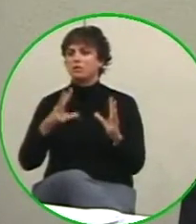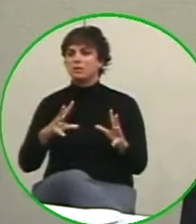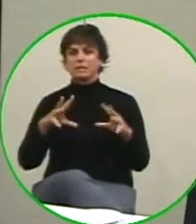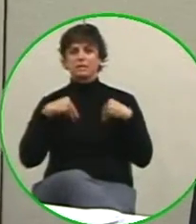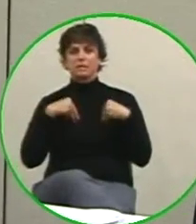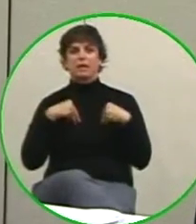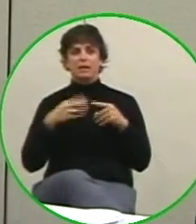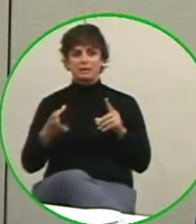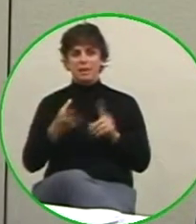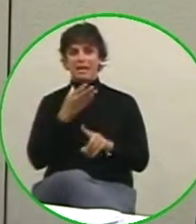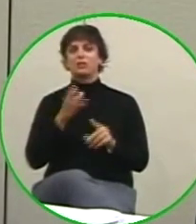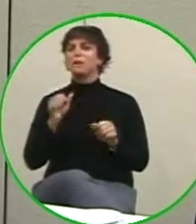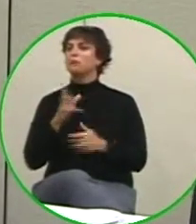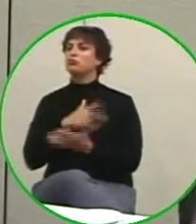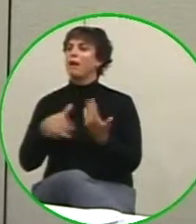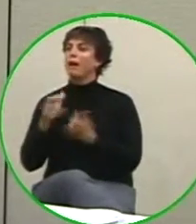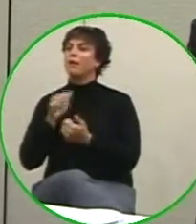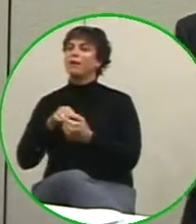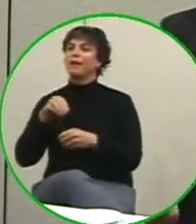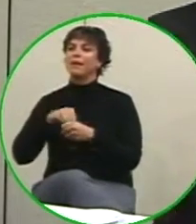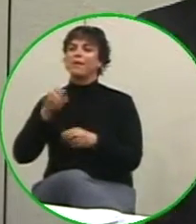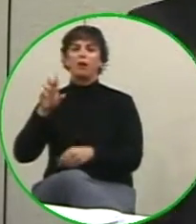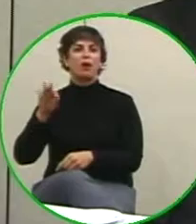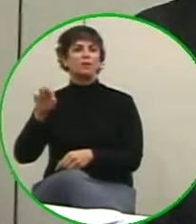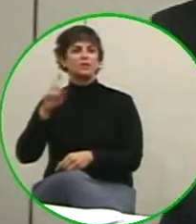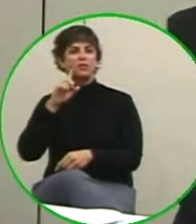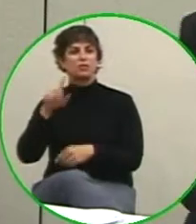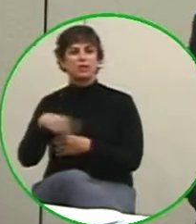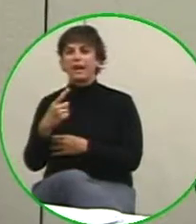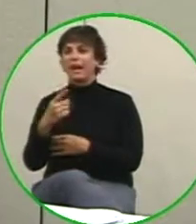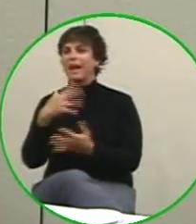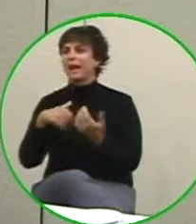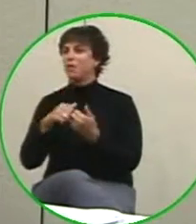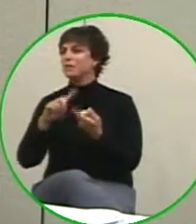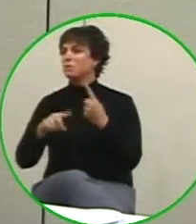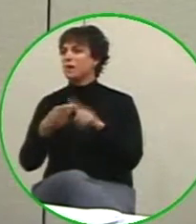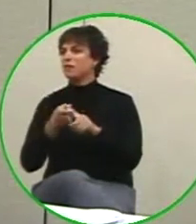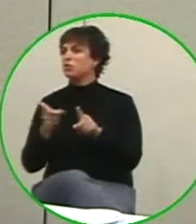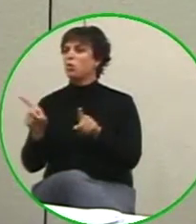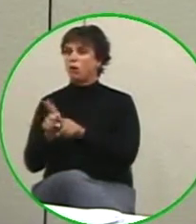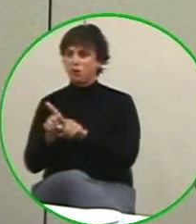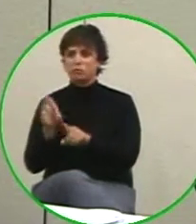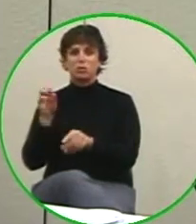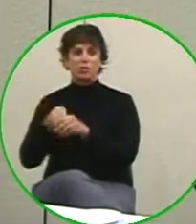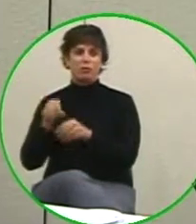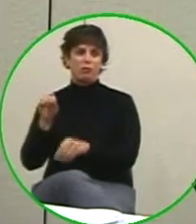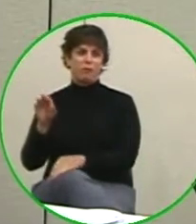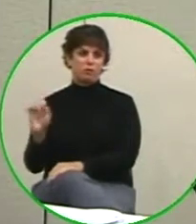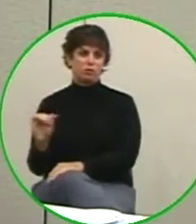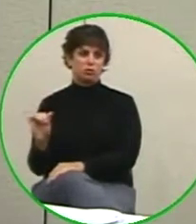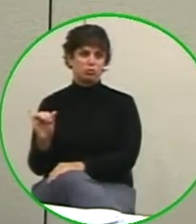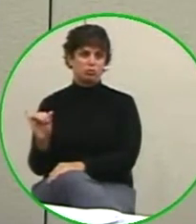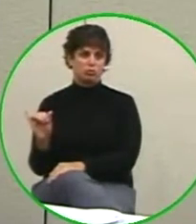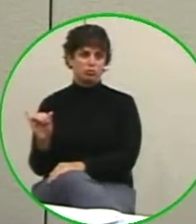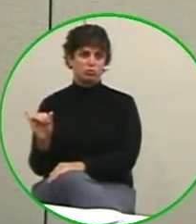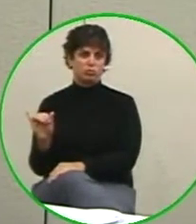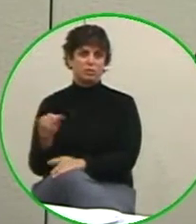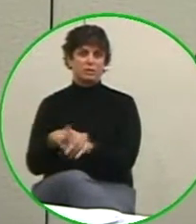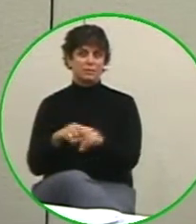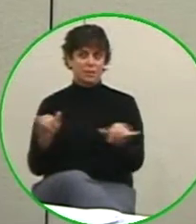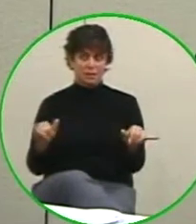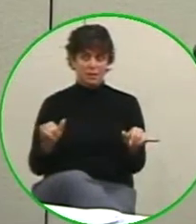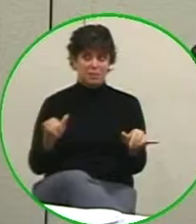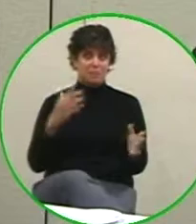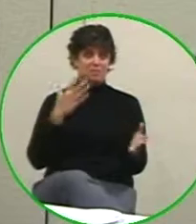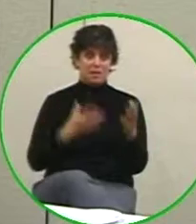order to hang out in the office for the day, see the secretary, hang out with his buddies who are also down in the office. On the other hand, it